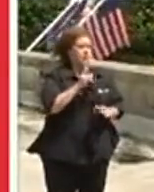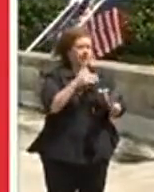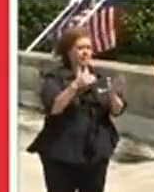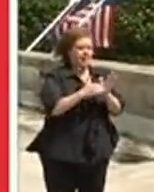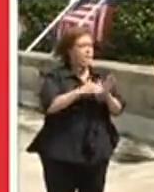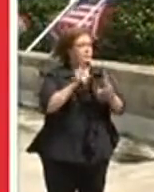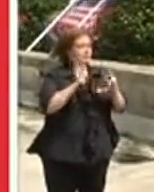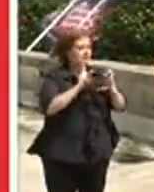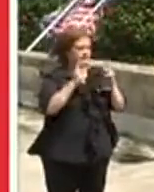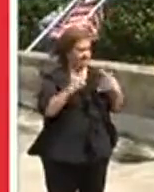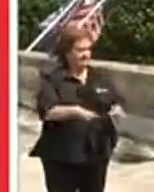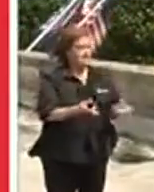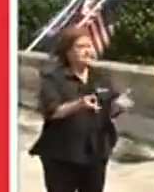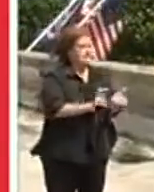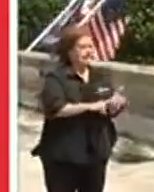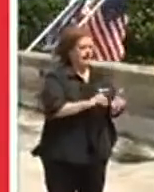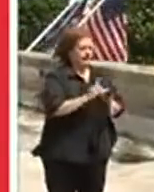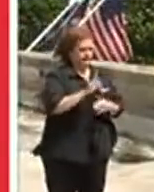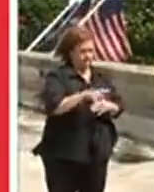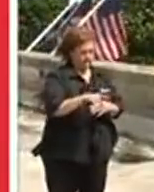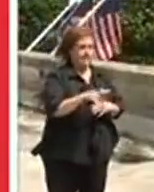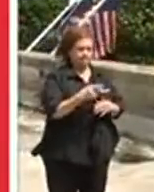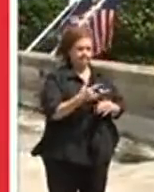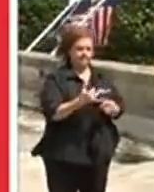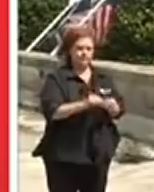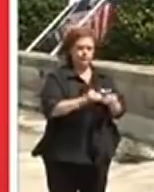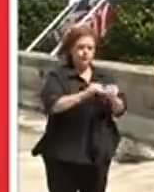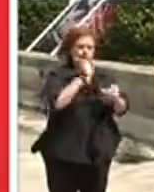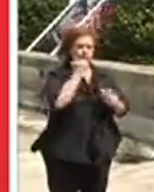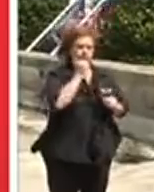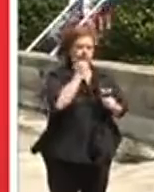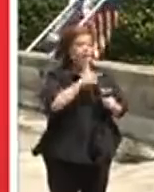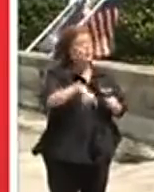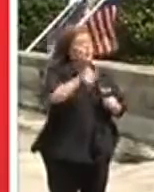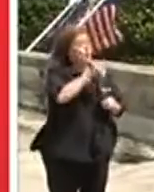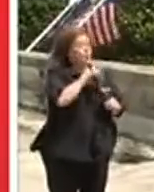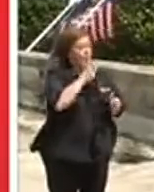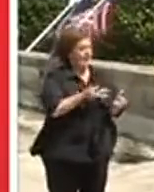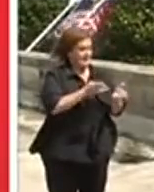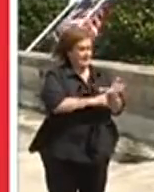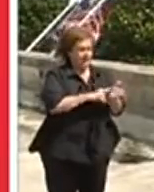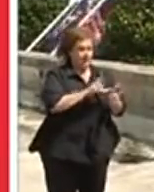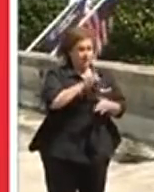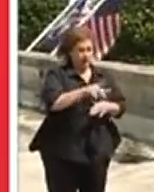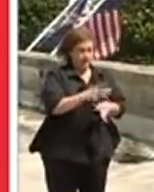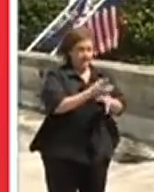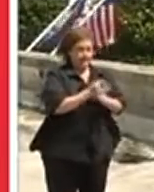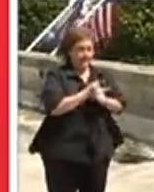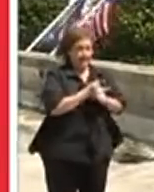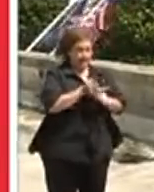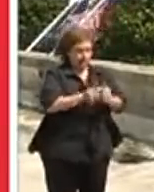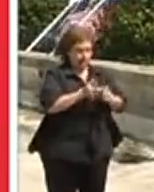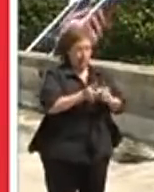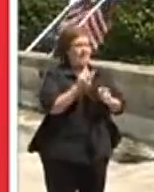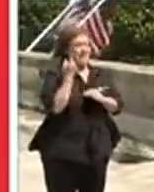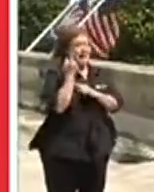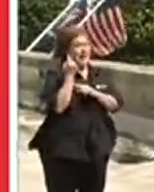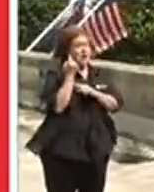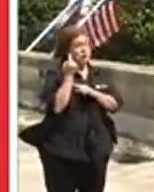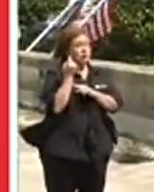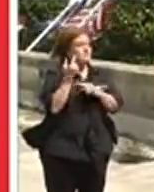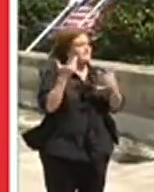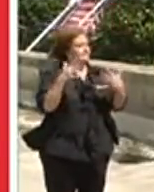can give you more on that. All of our residents who signed up to receive these alerts last year,